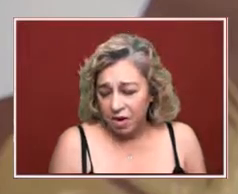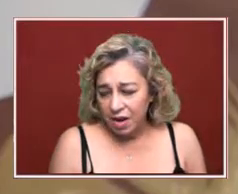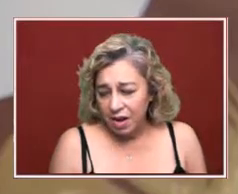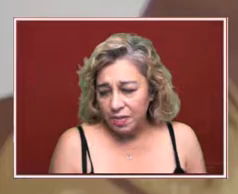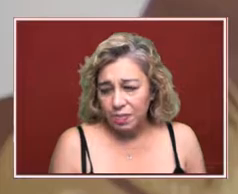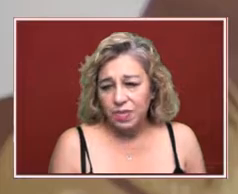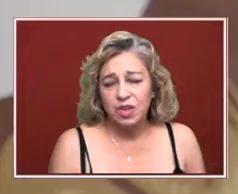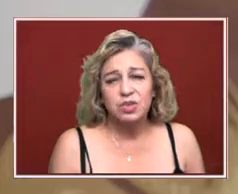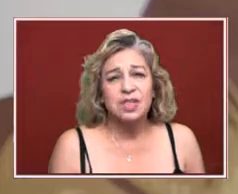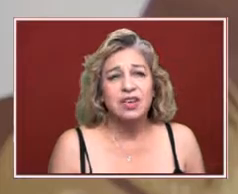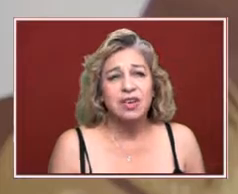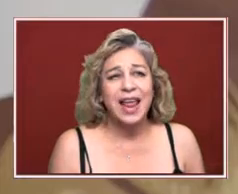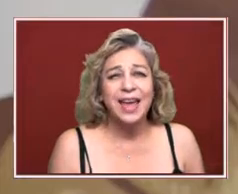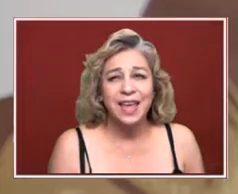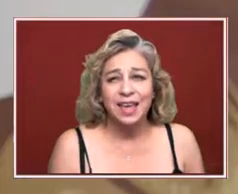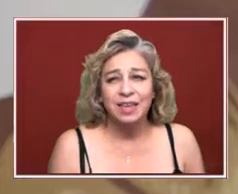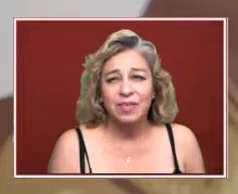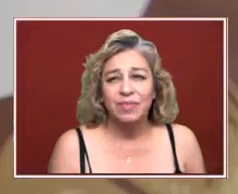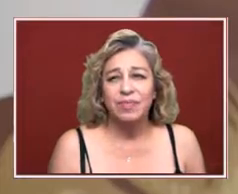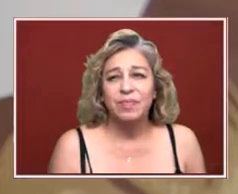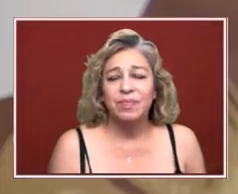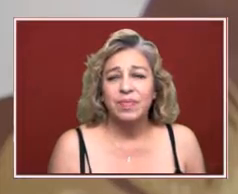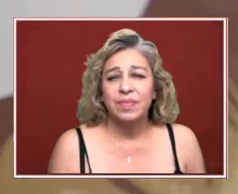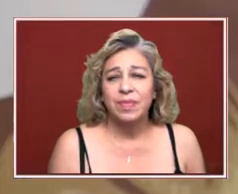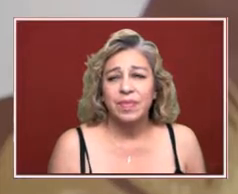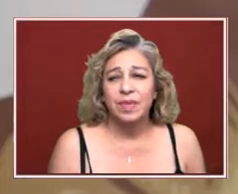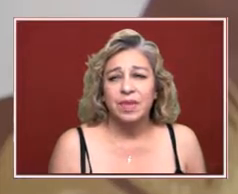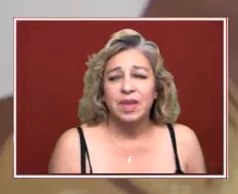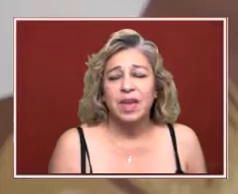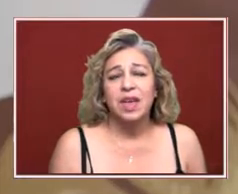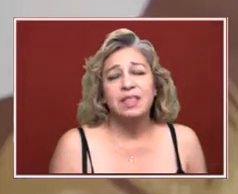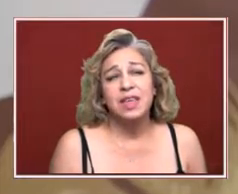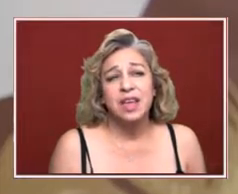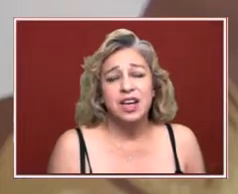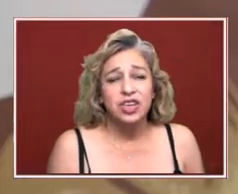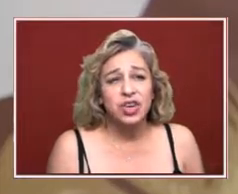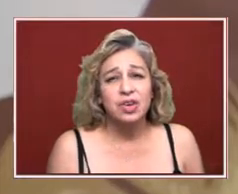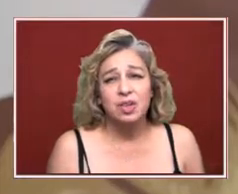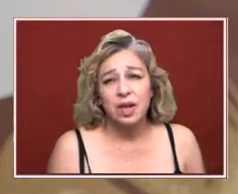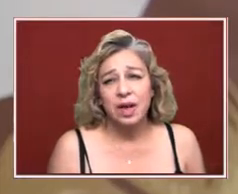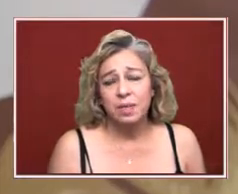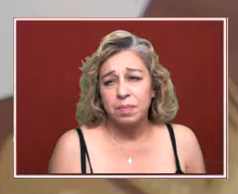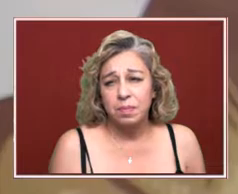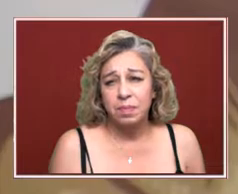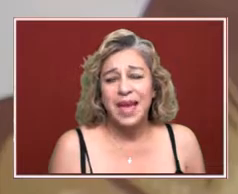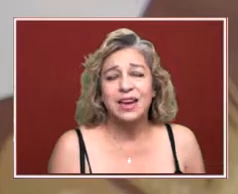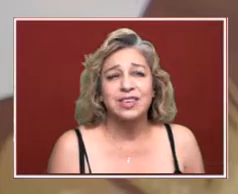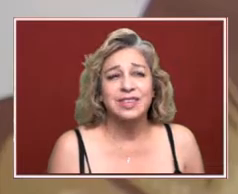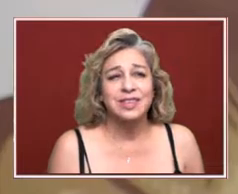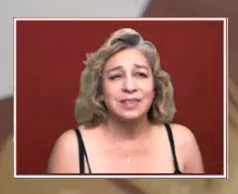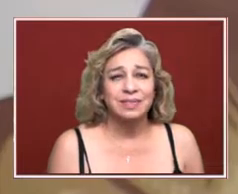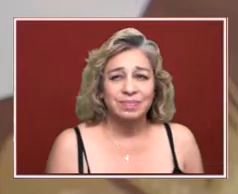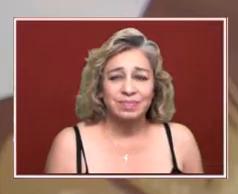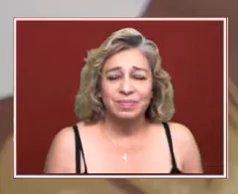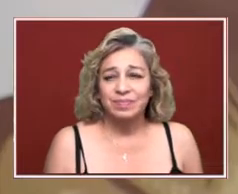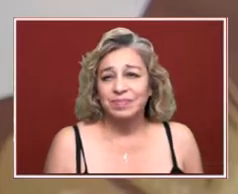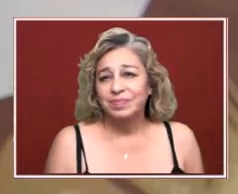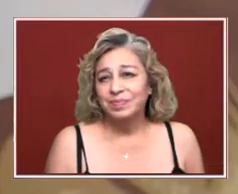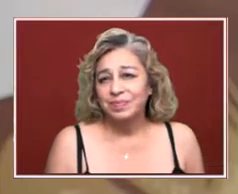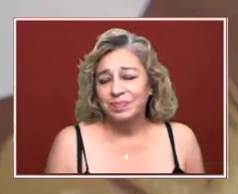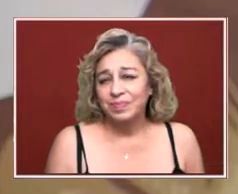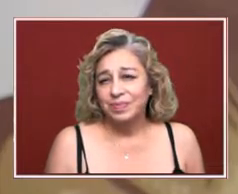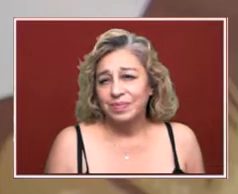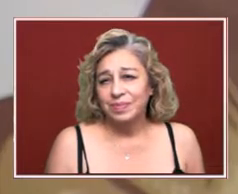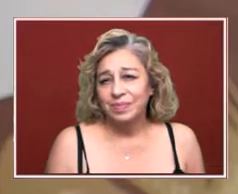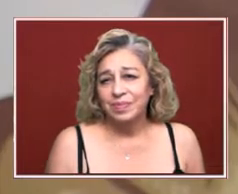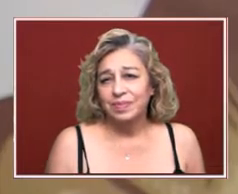for those that are lacking. En el ámbito interno. In the internal matters. Sino